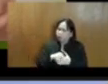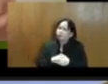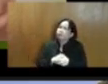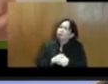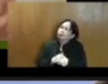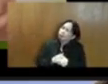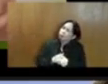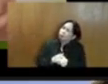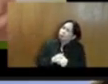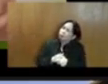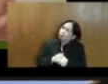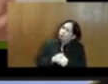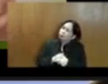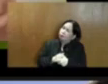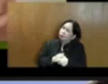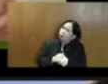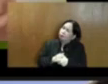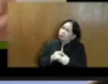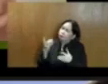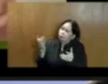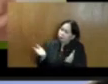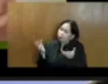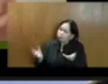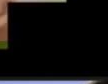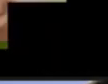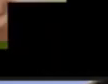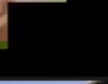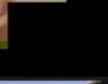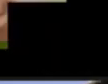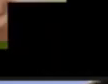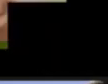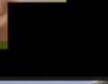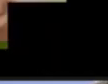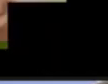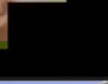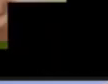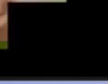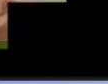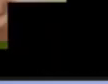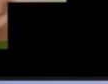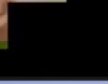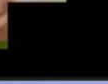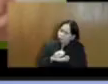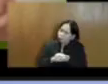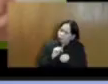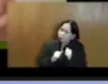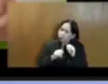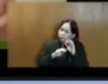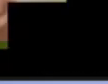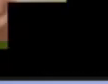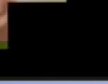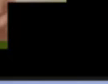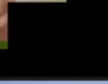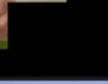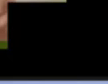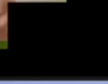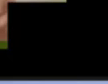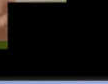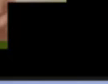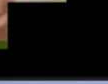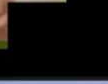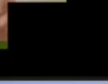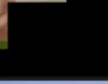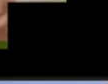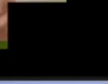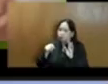really have to invest in them. So part of that is really developing the requirements of the industry so that they